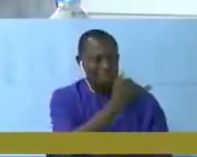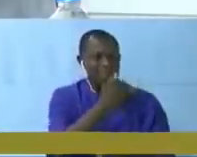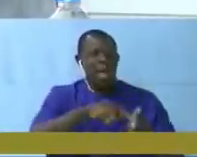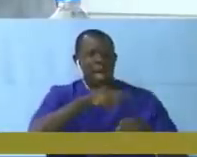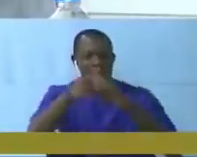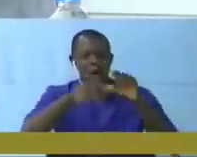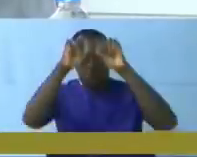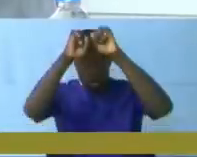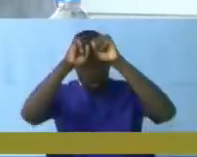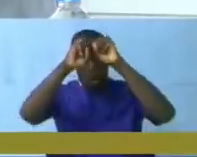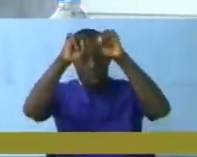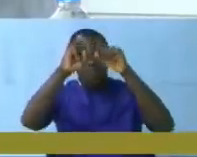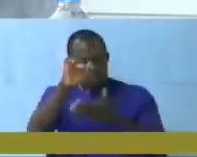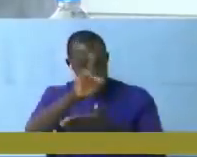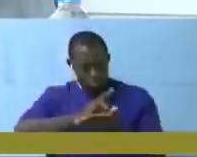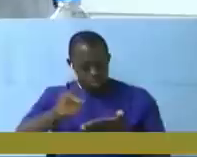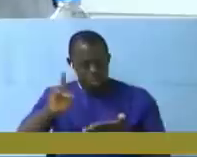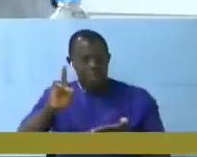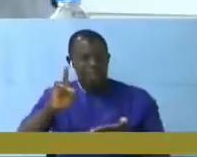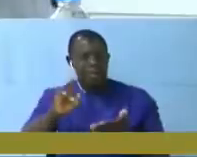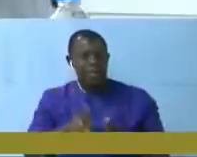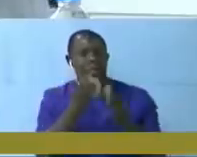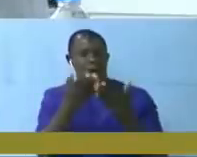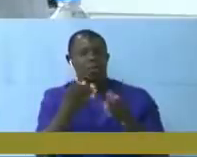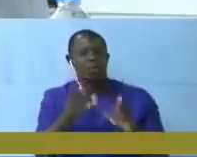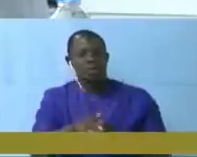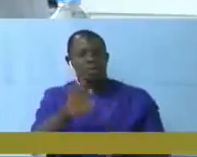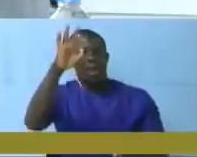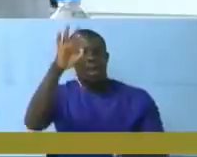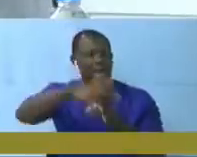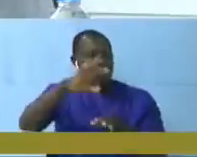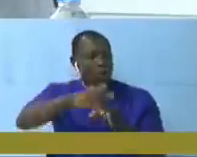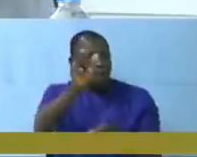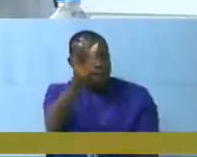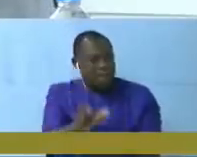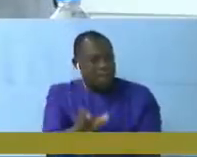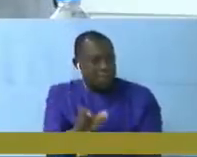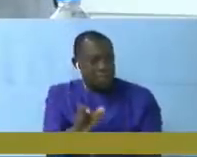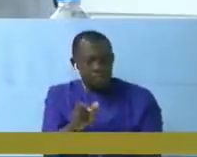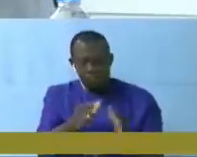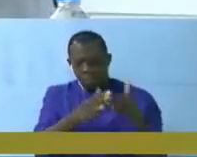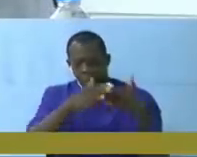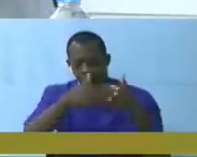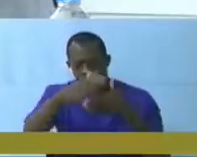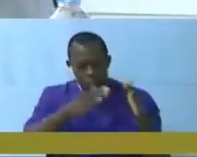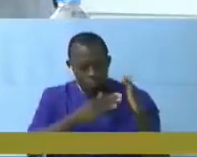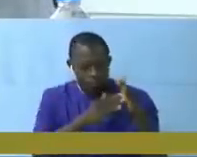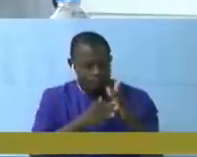The electorate was effectively marginalized.